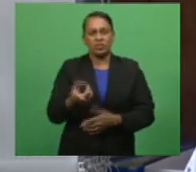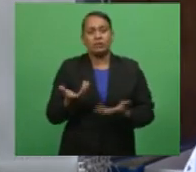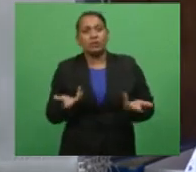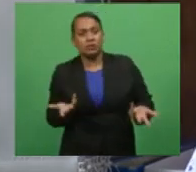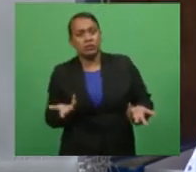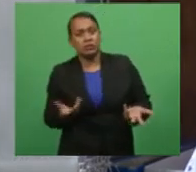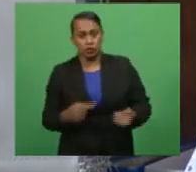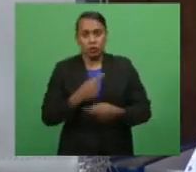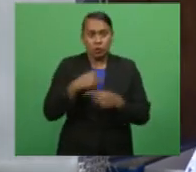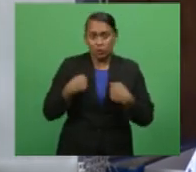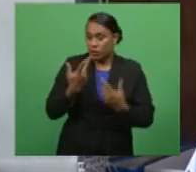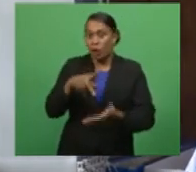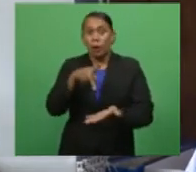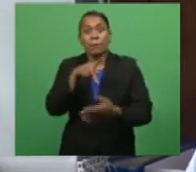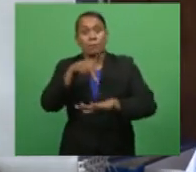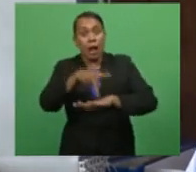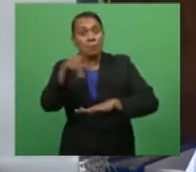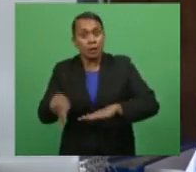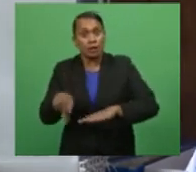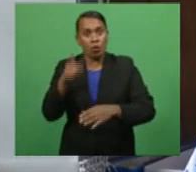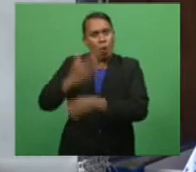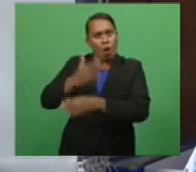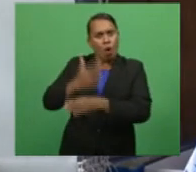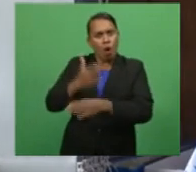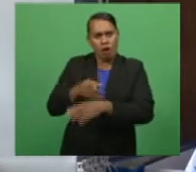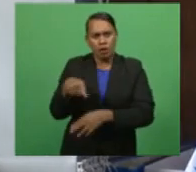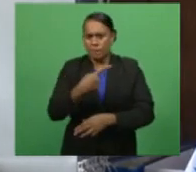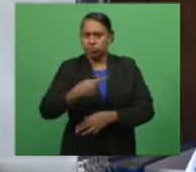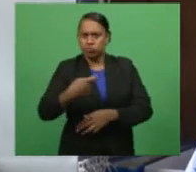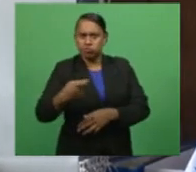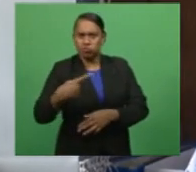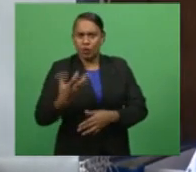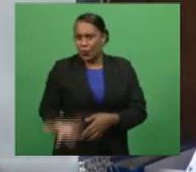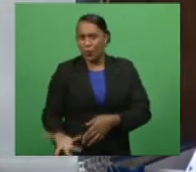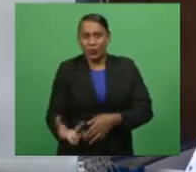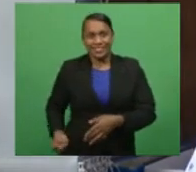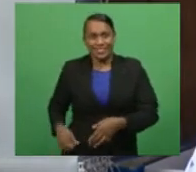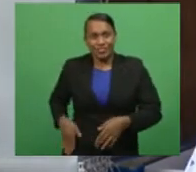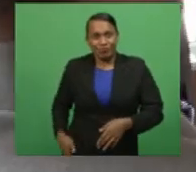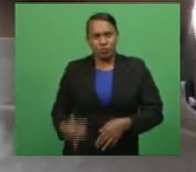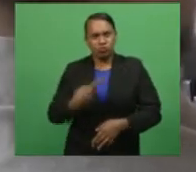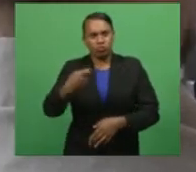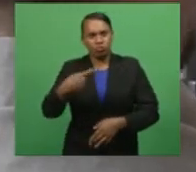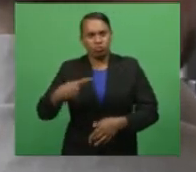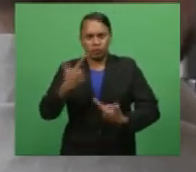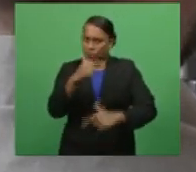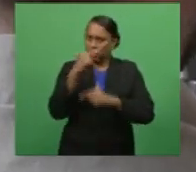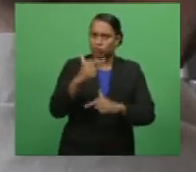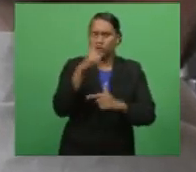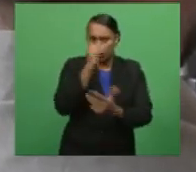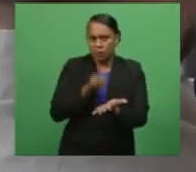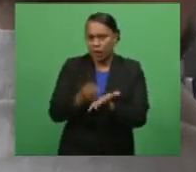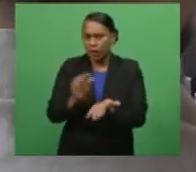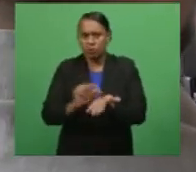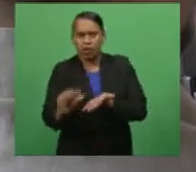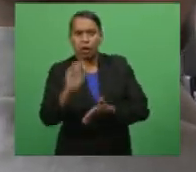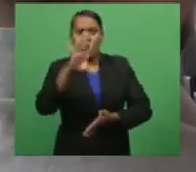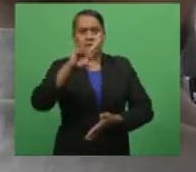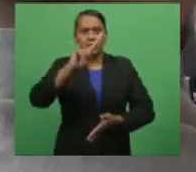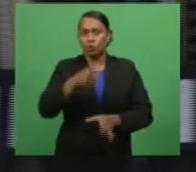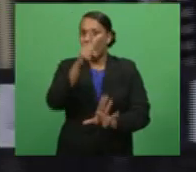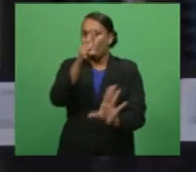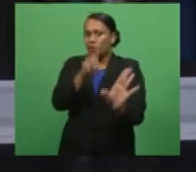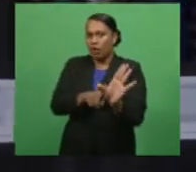Parliament through deductions from our pay and limited to 10,000 per year. Rambuka has revealed that the party does not